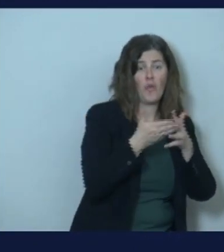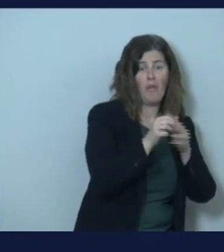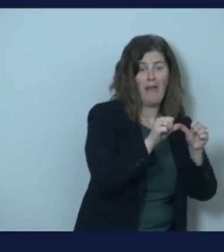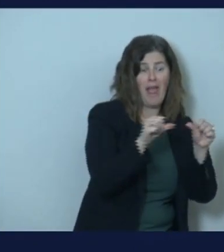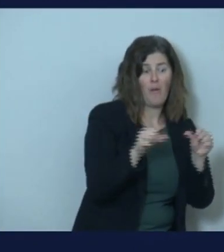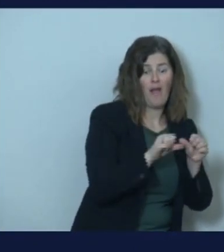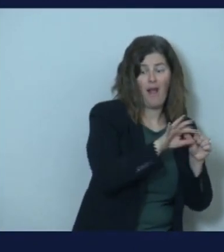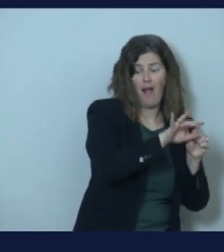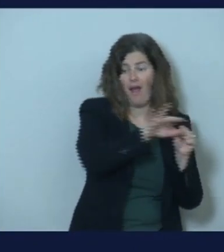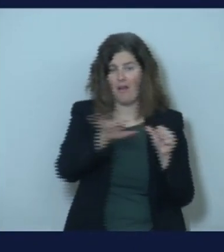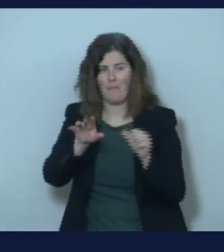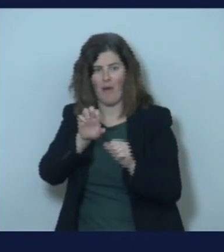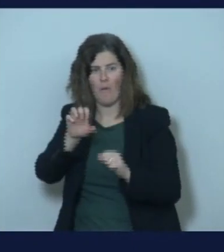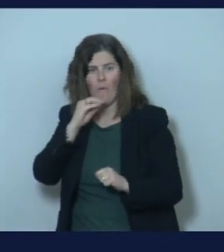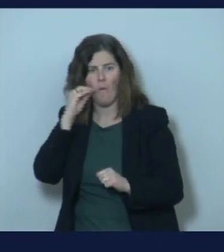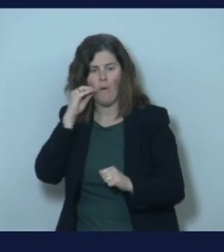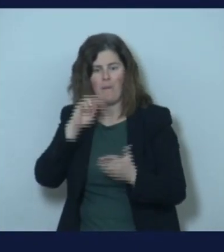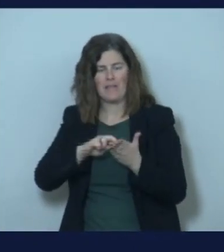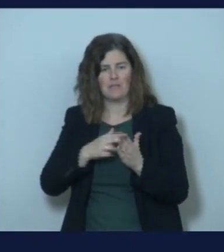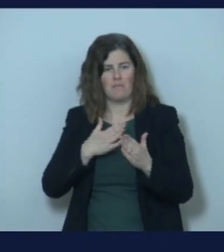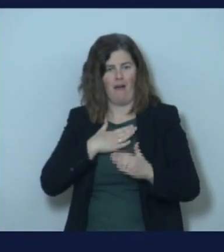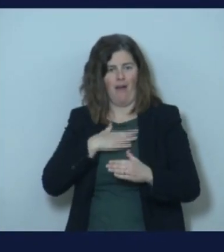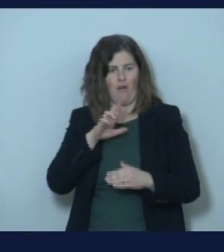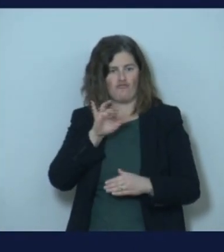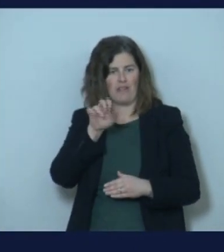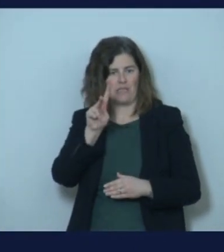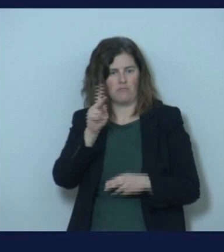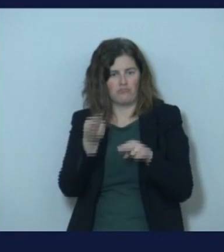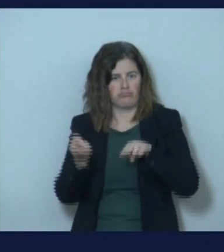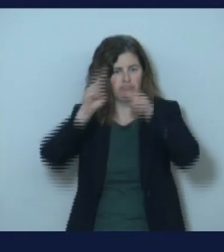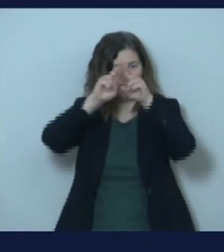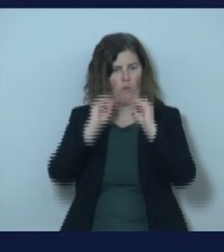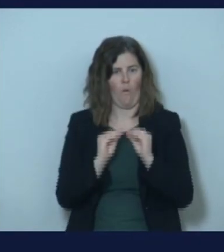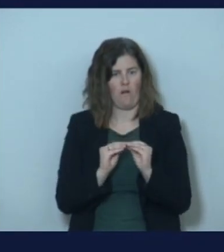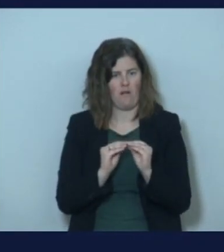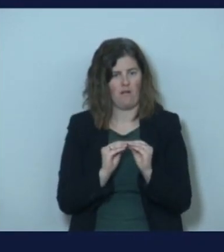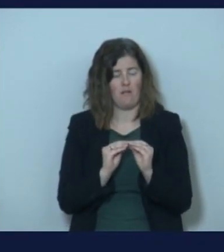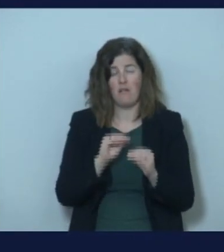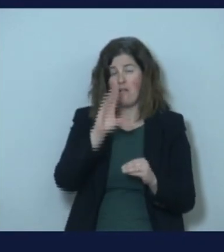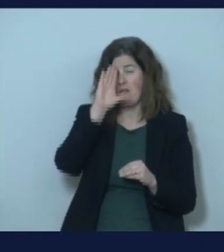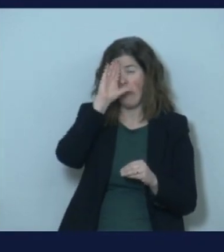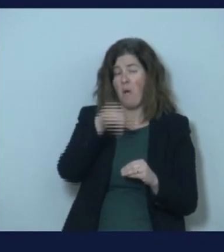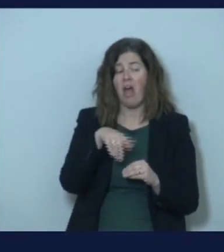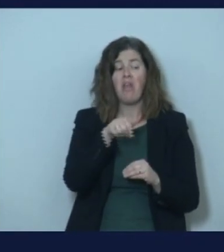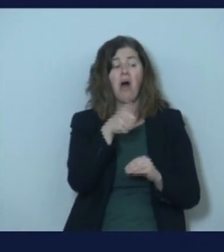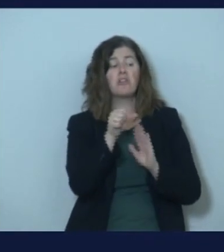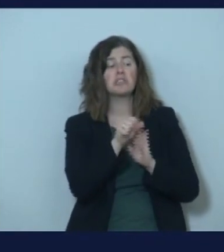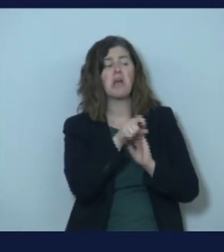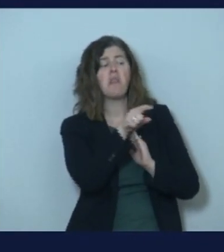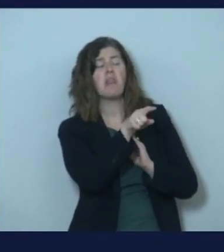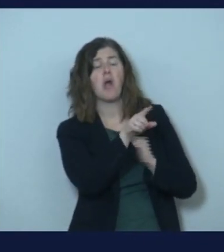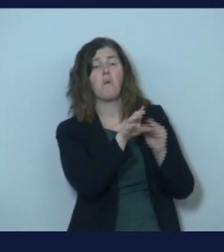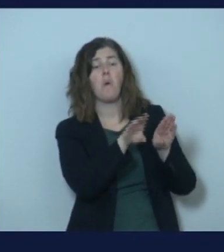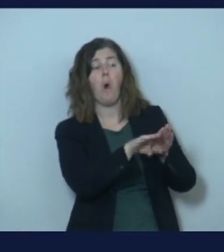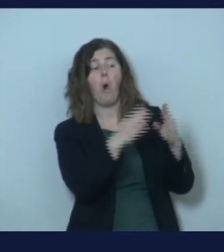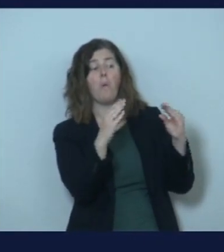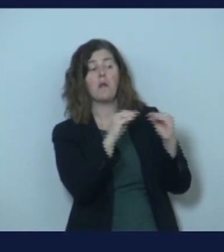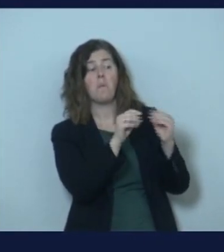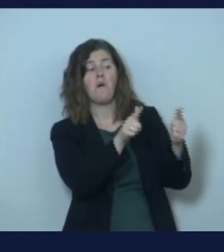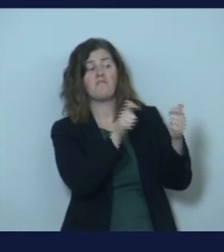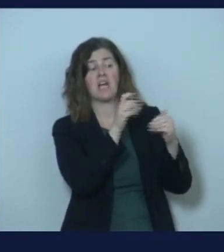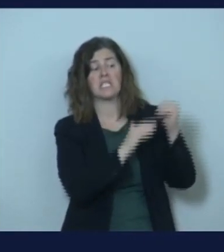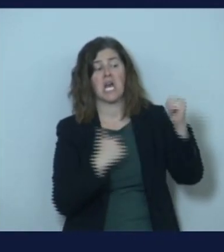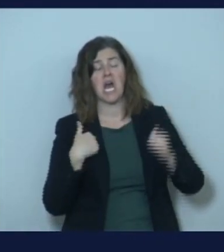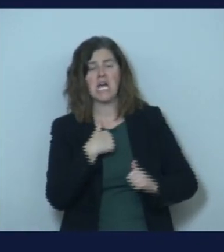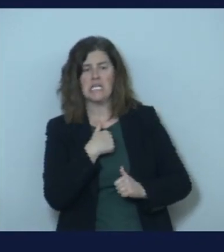Mexico, you're increasing risk. And so just because another state is reopening faster is